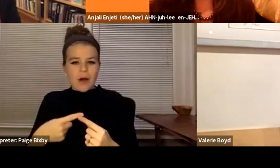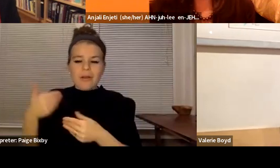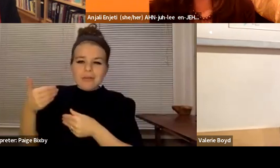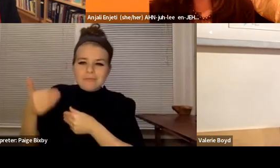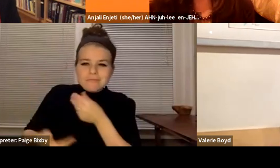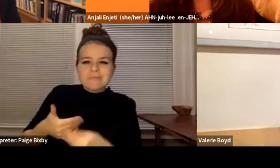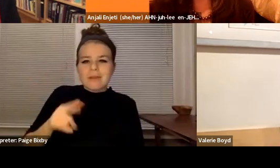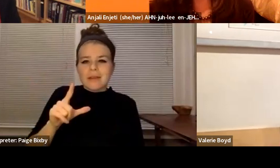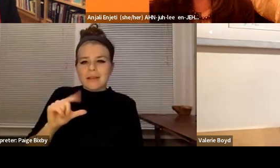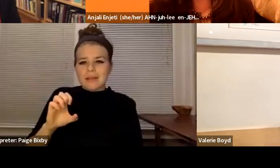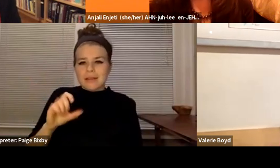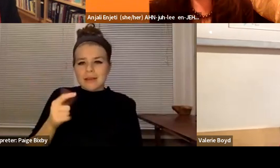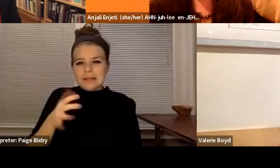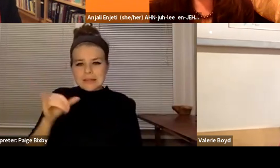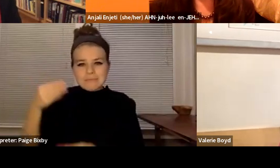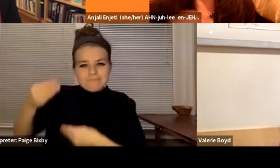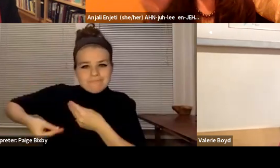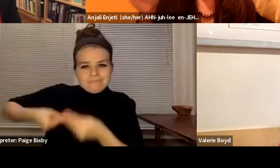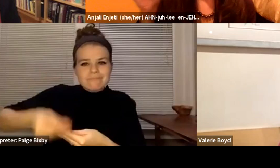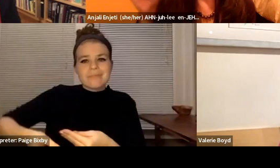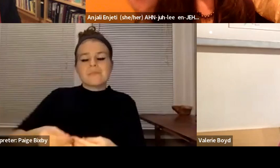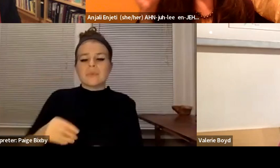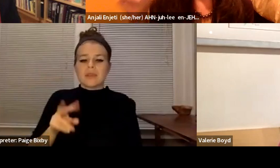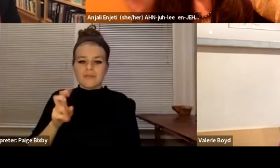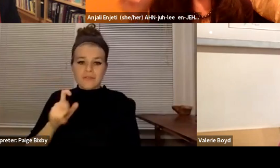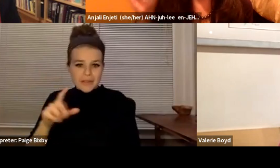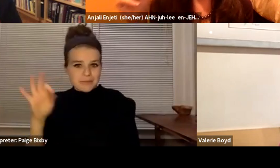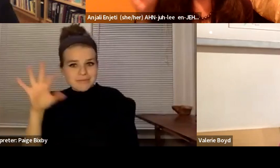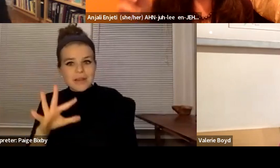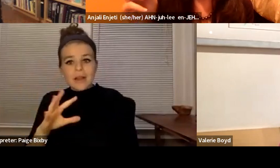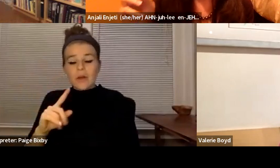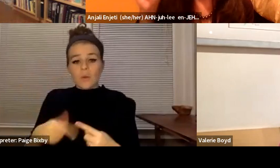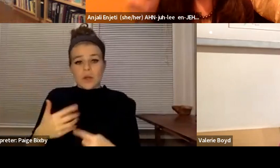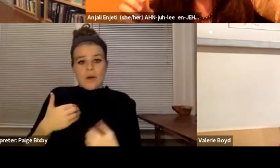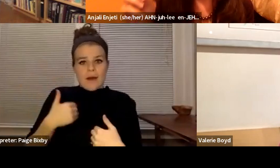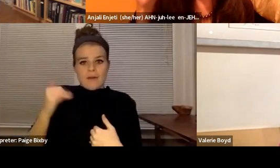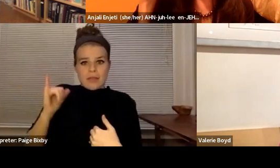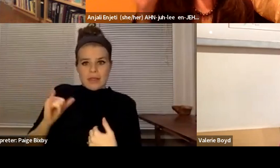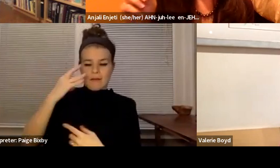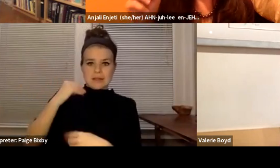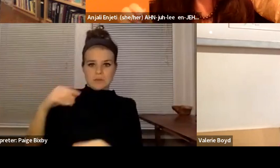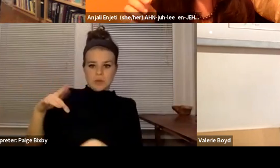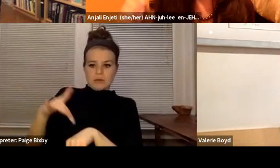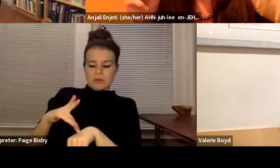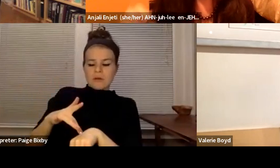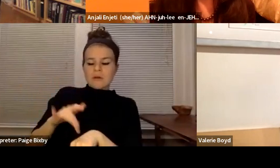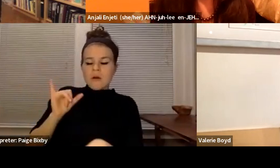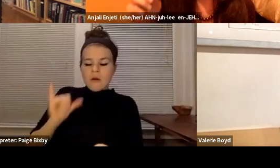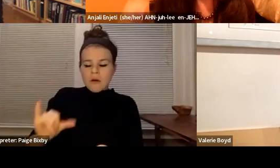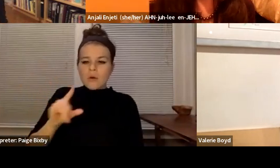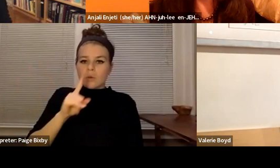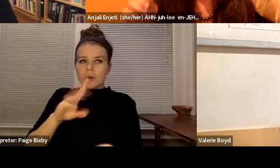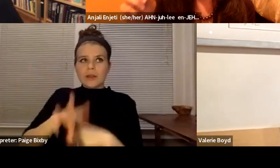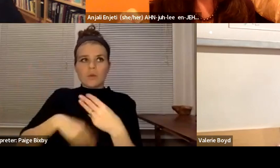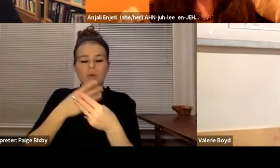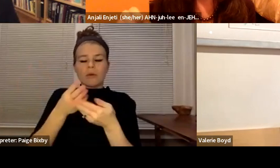Val that you brought that up, because it's true. I mean, when you have a kind of touchstone like that, it really opens up your world as